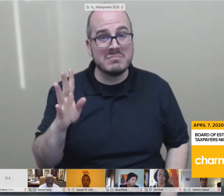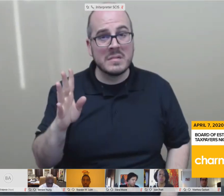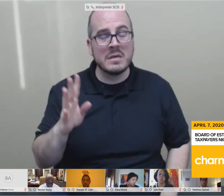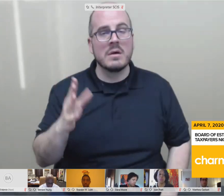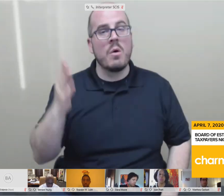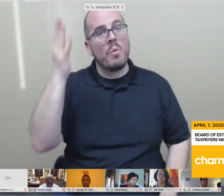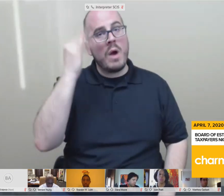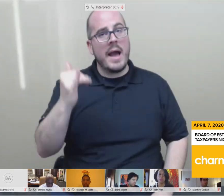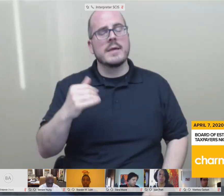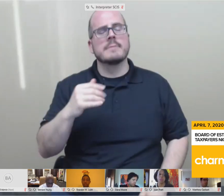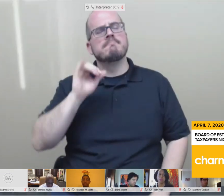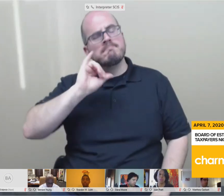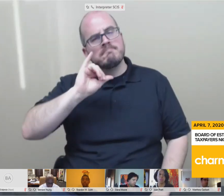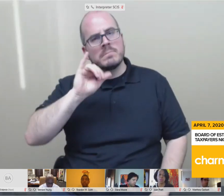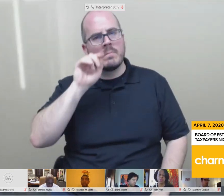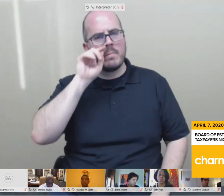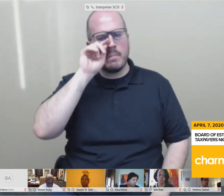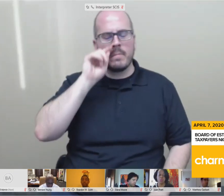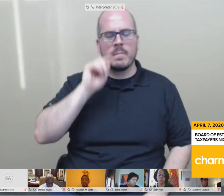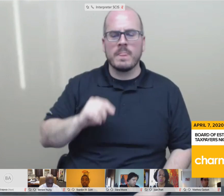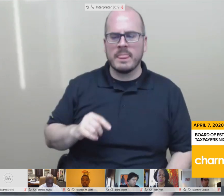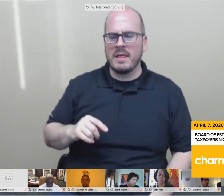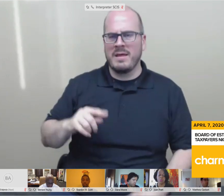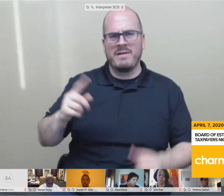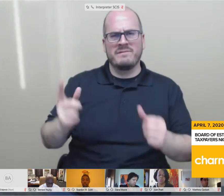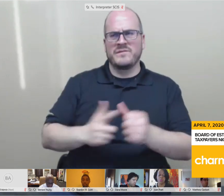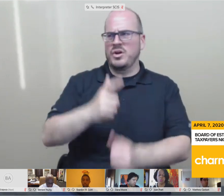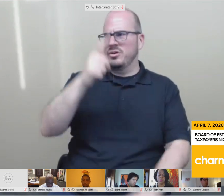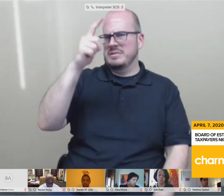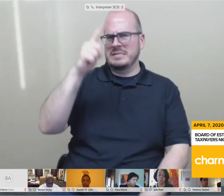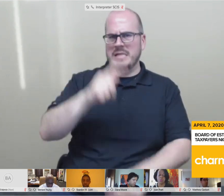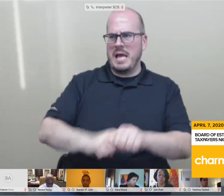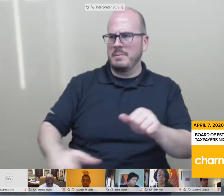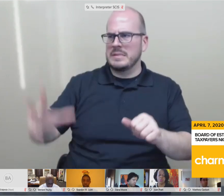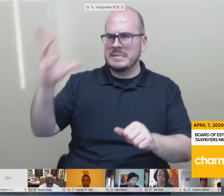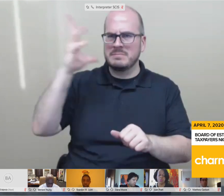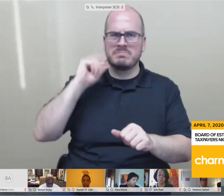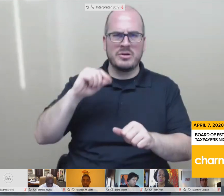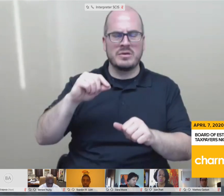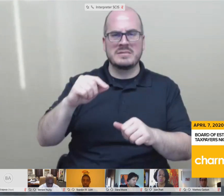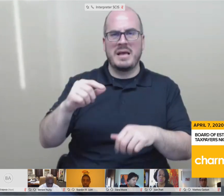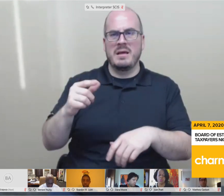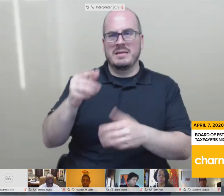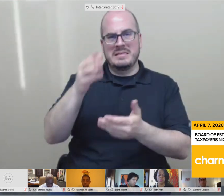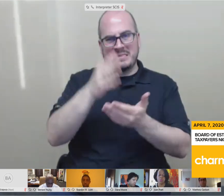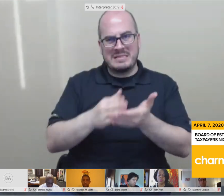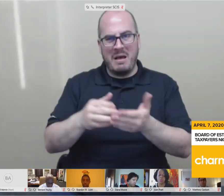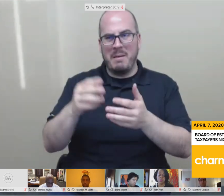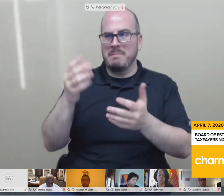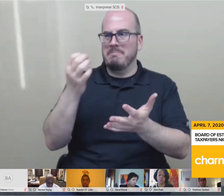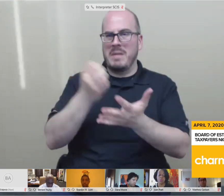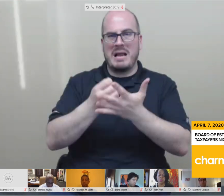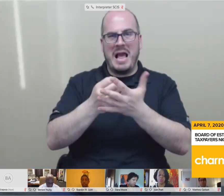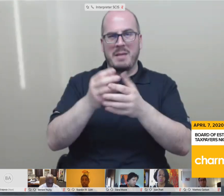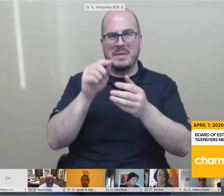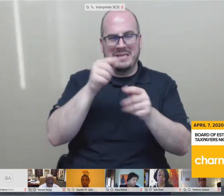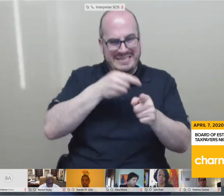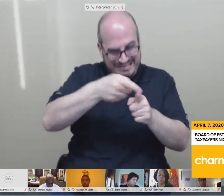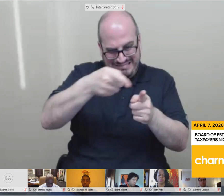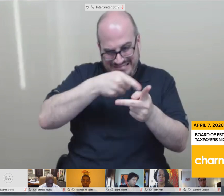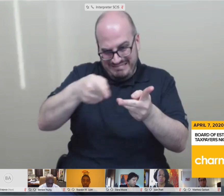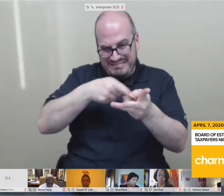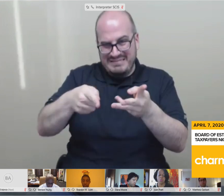that we've never had a situation where whole segments of the economy have just been shut off all at once. So in the prior